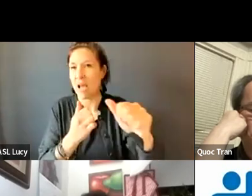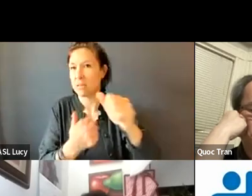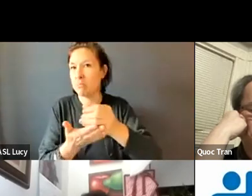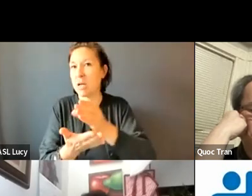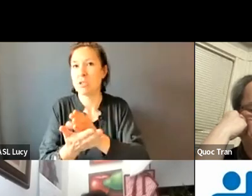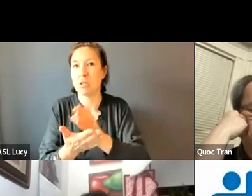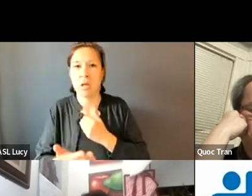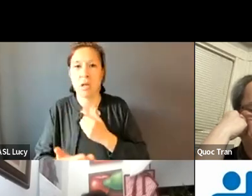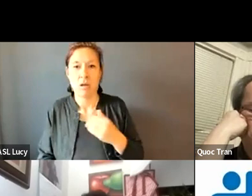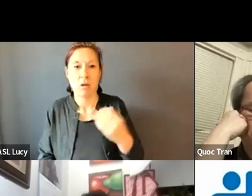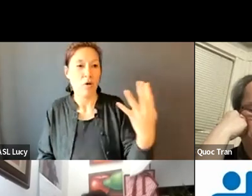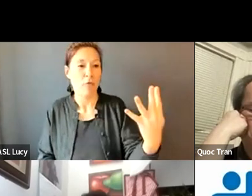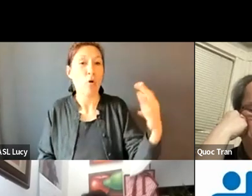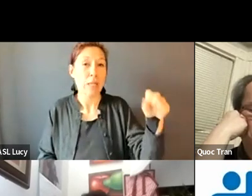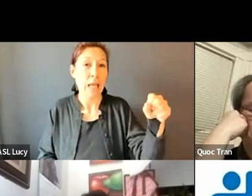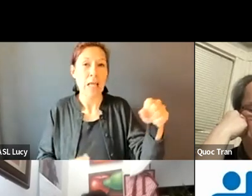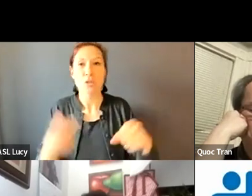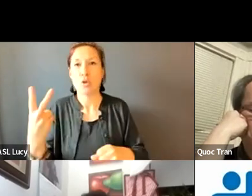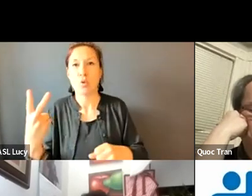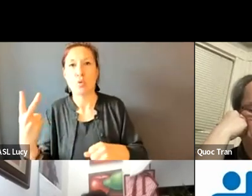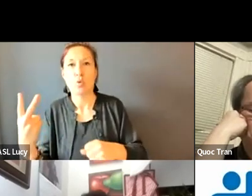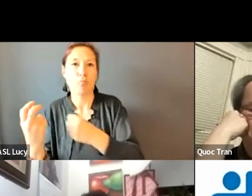with four years and two notes